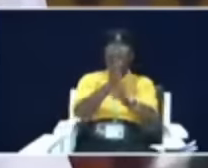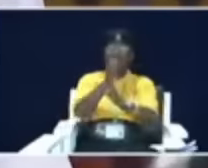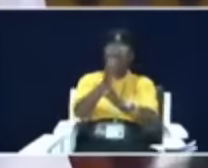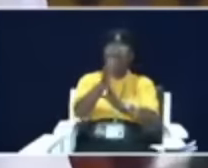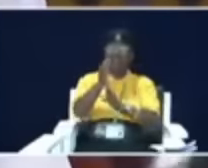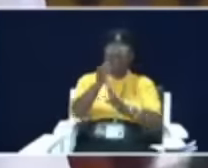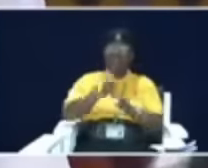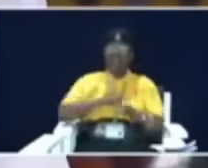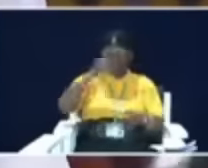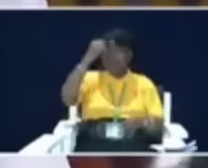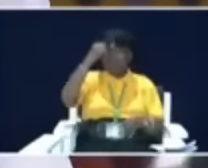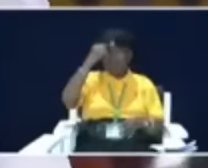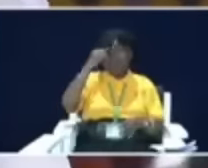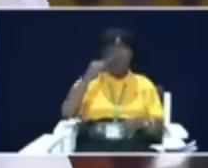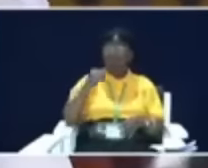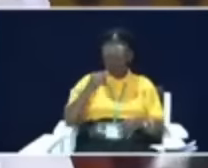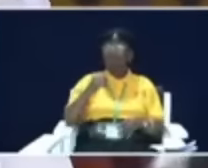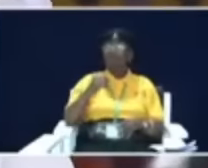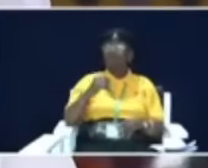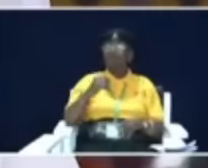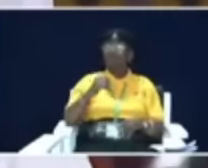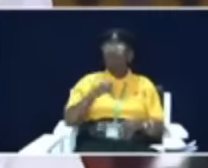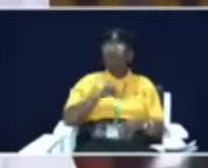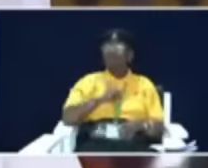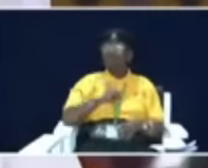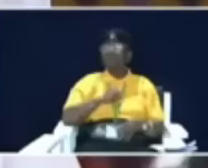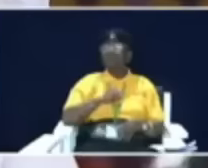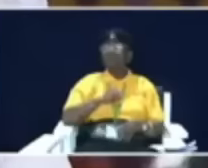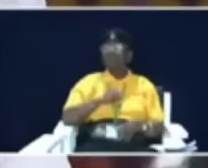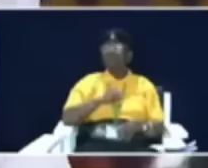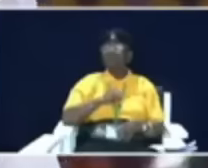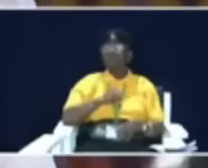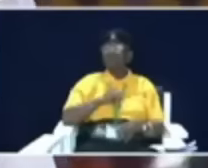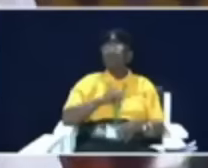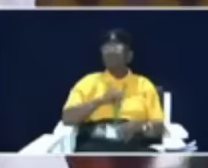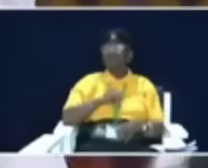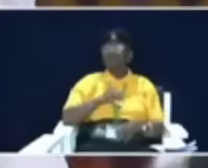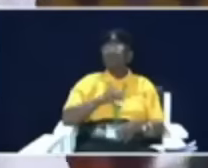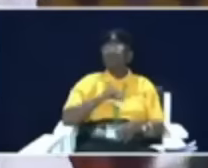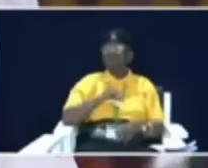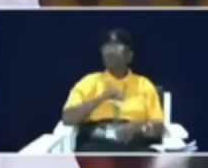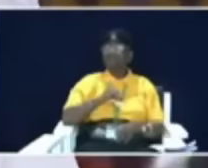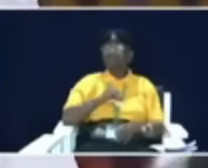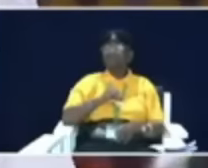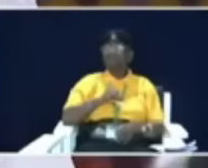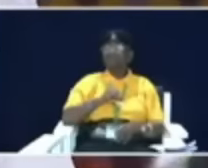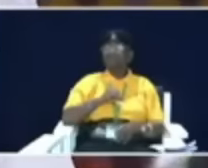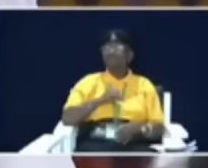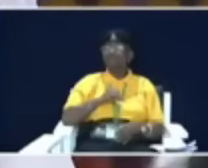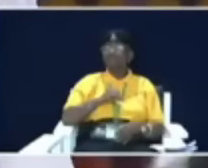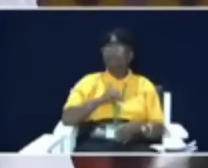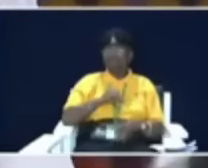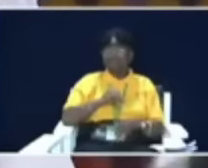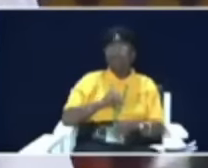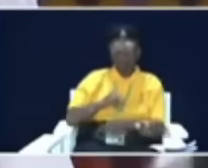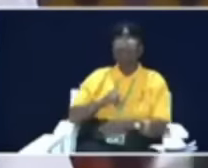I think I can hear some people clapping far away. You better relocate, because it's not a night